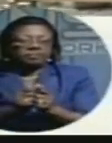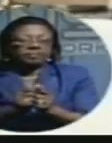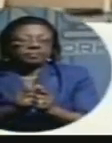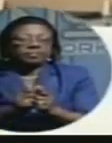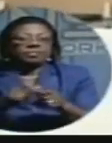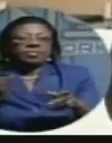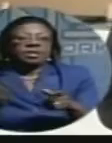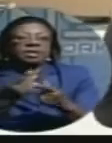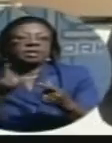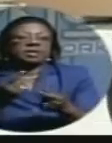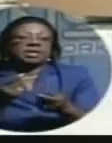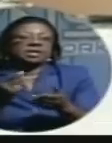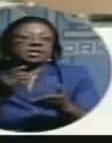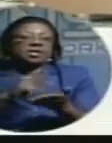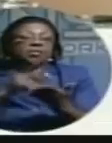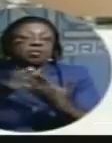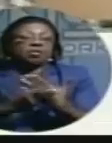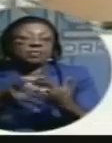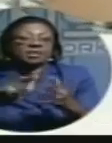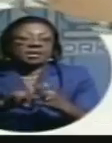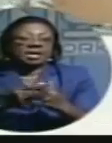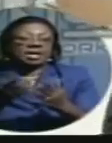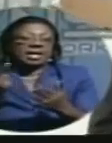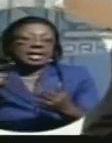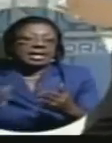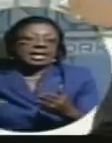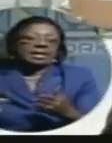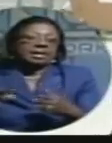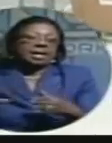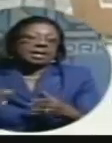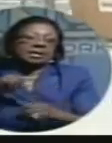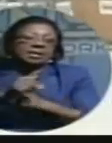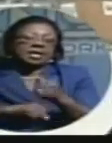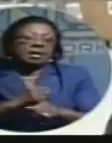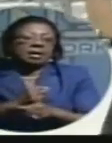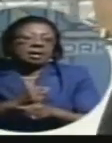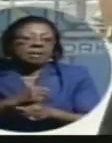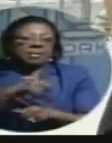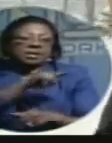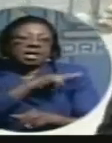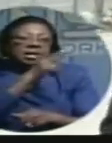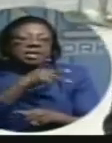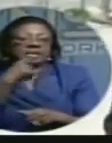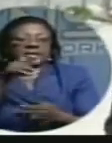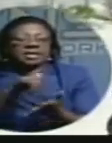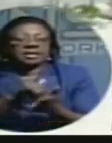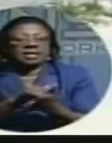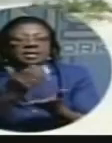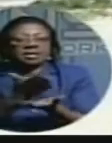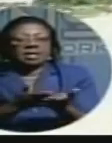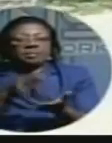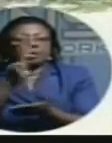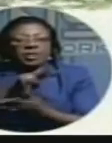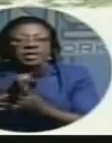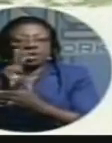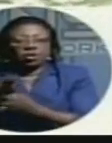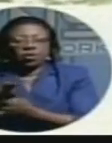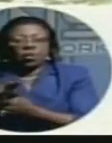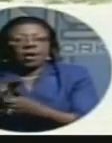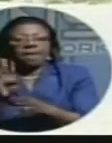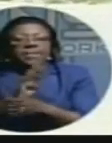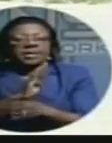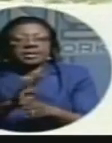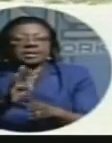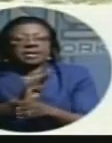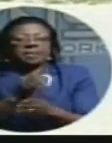since the compensation program was launched late last year for businesses, Mr. Halkitis said that some 22 businesses have